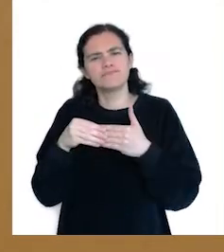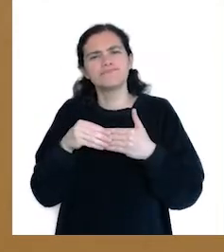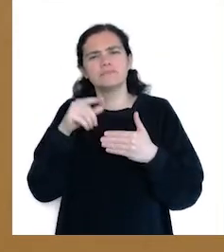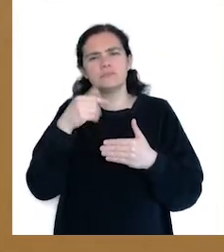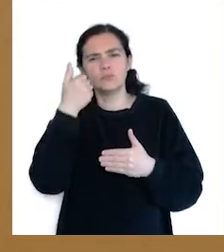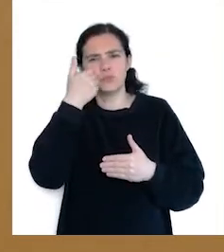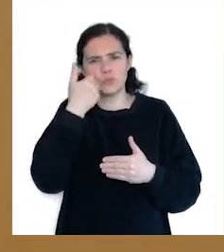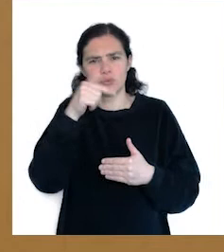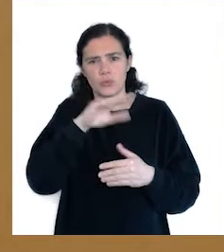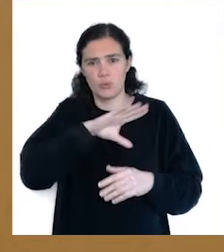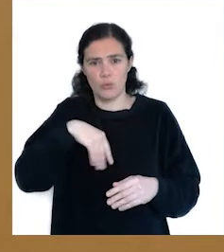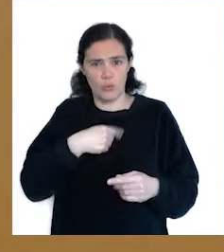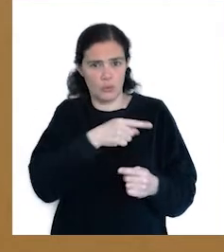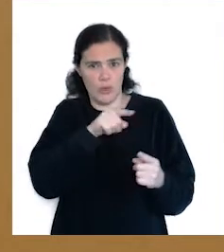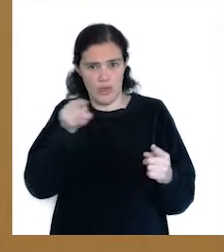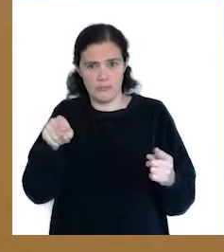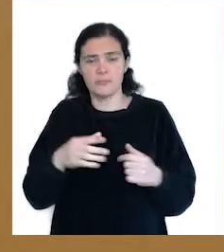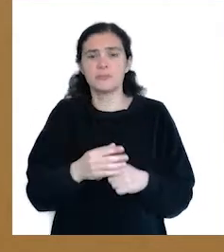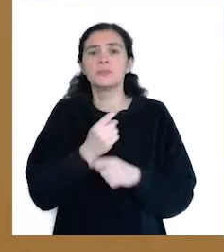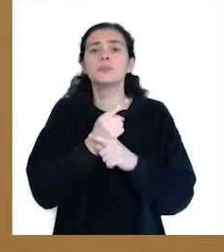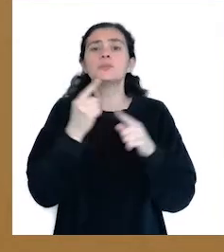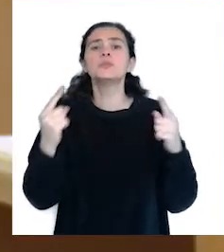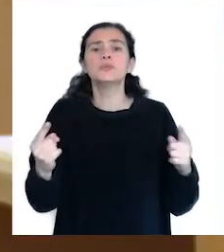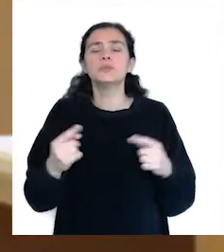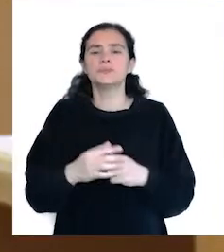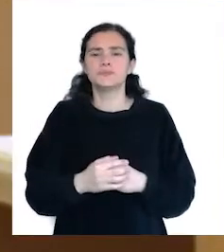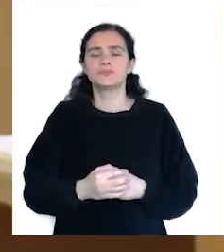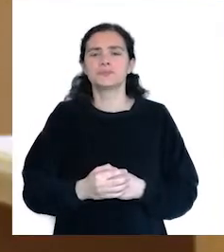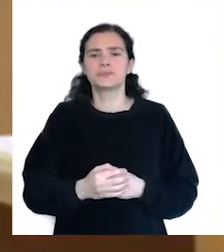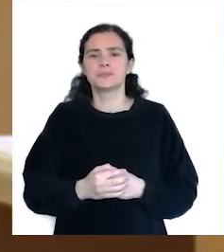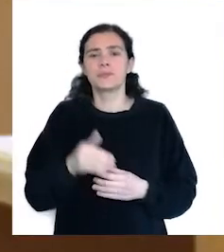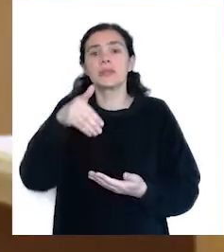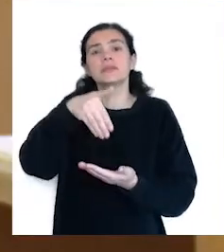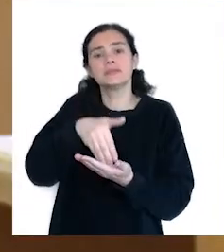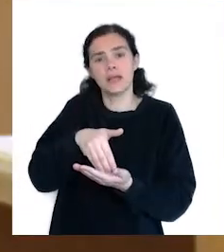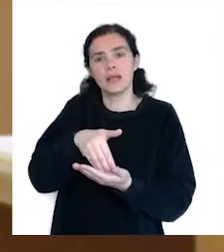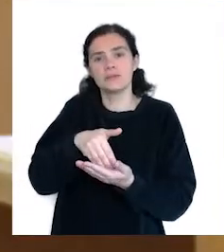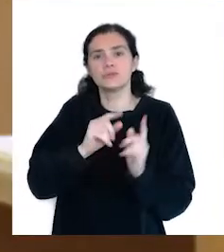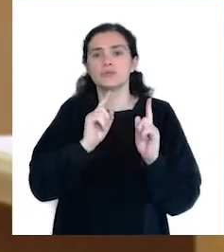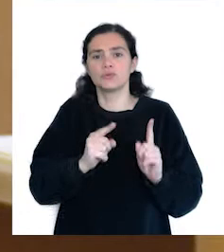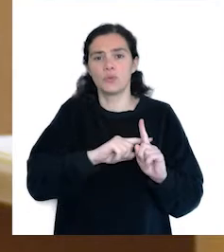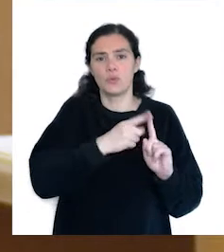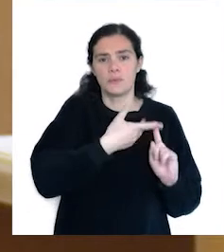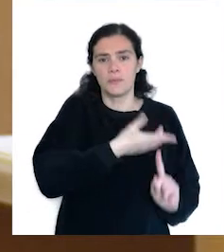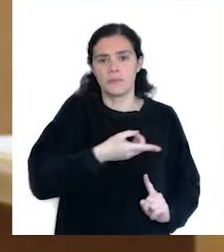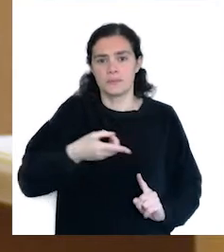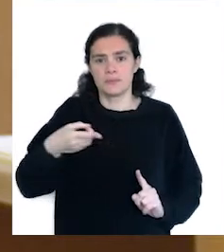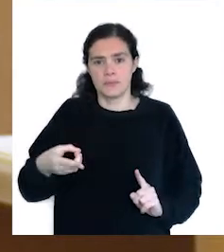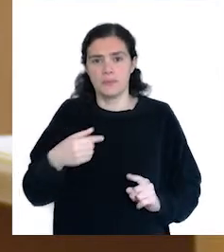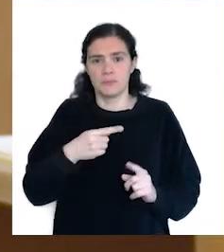leading contemporary art museums in the world is because Serralves,